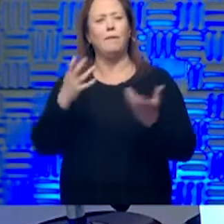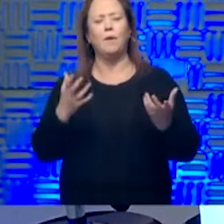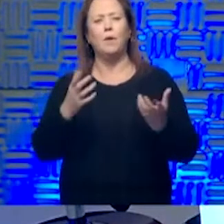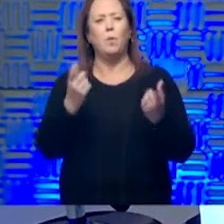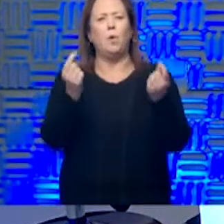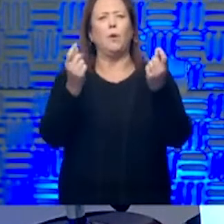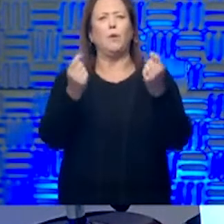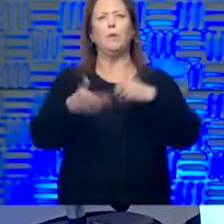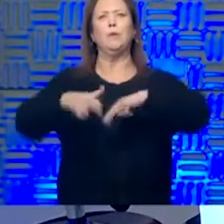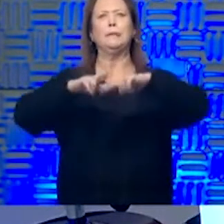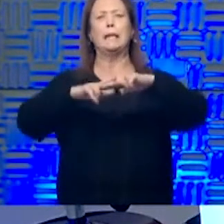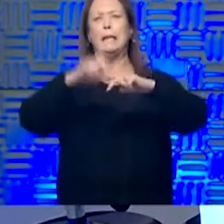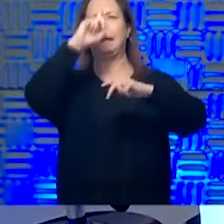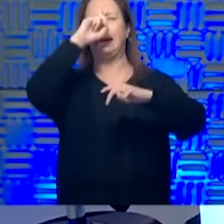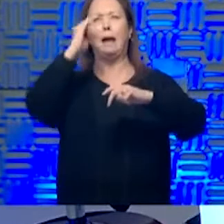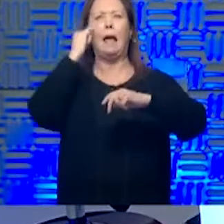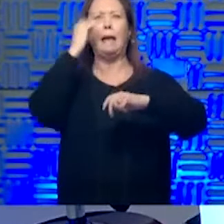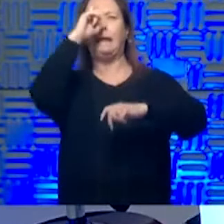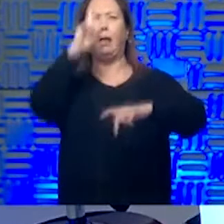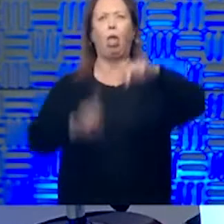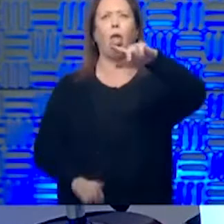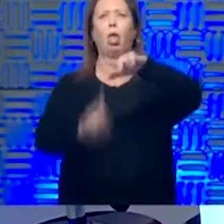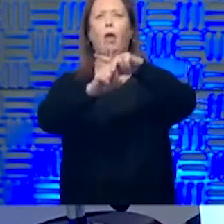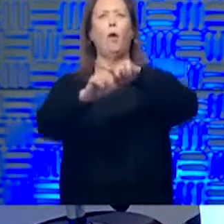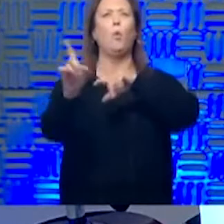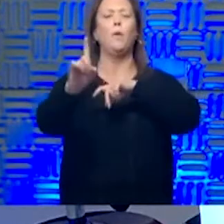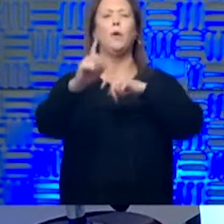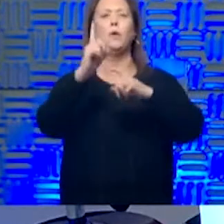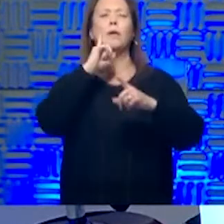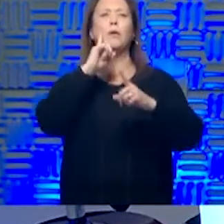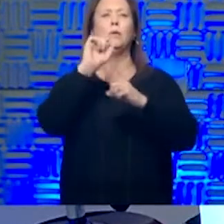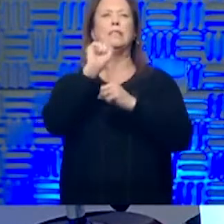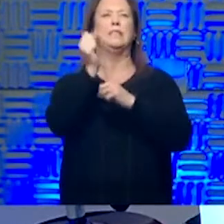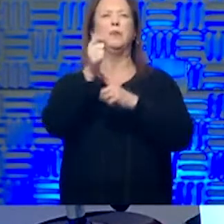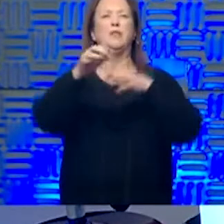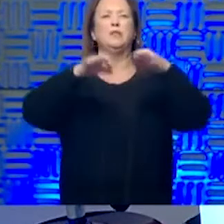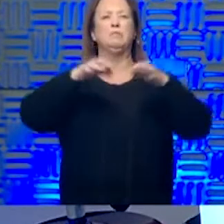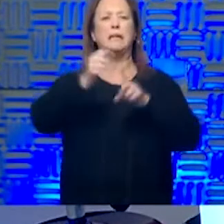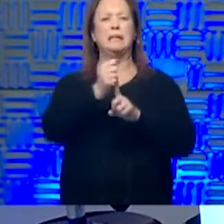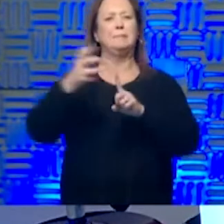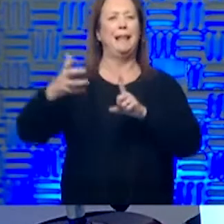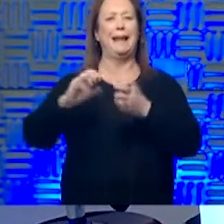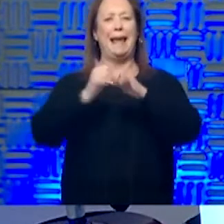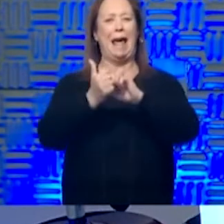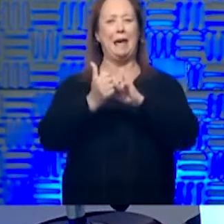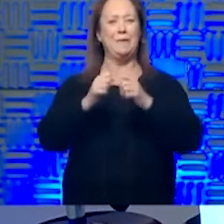porch? Where were you when this idea kind of popped into your head? Give me a little bit of the sense of how this came about.